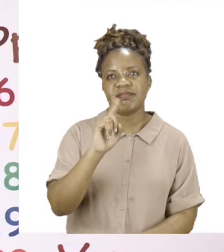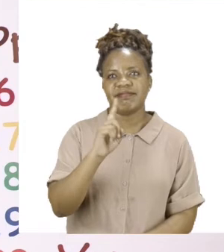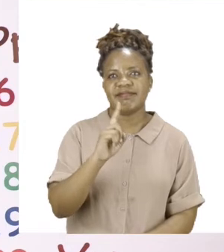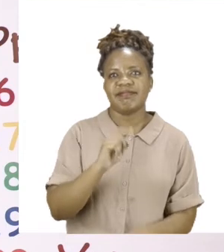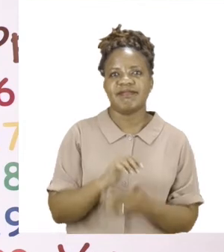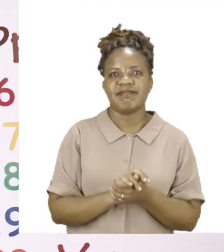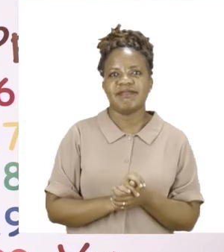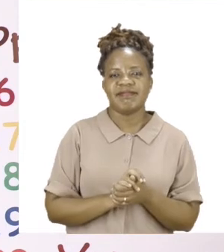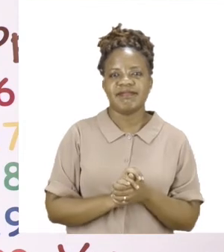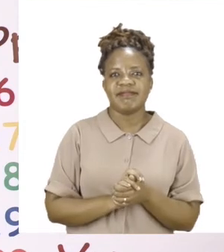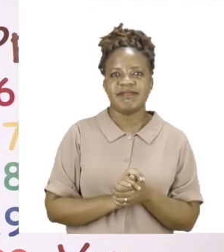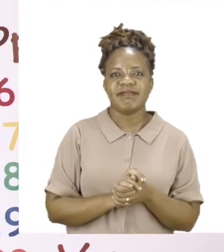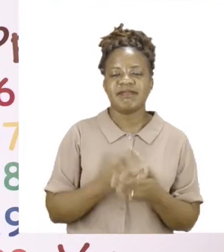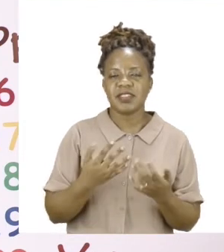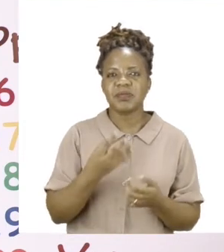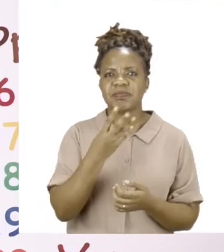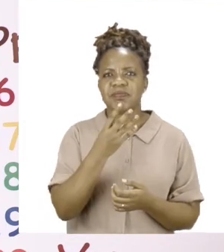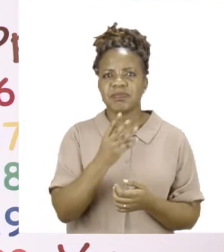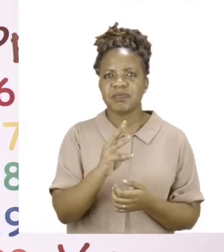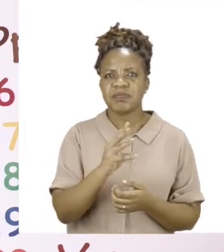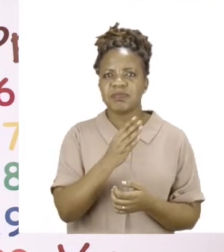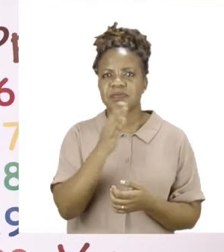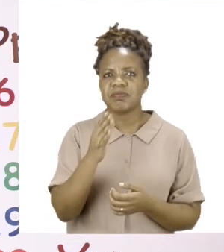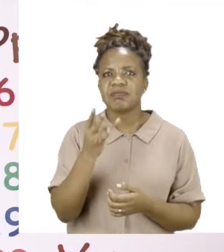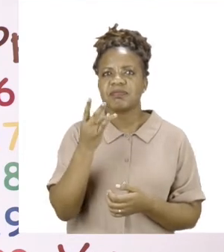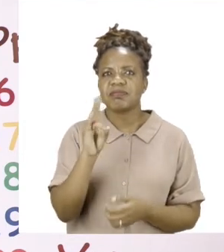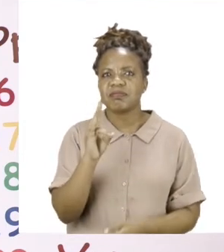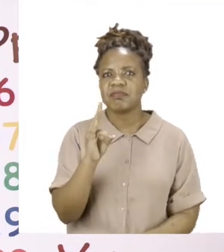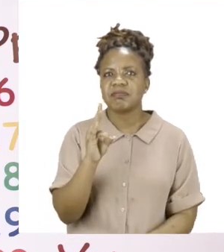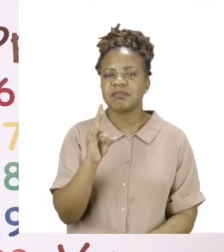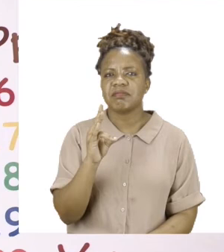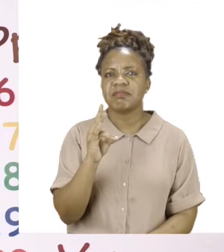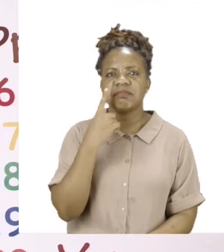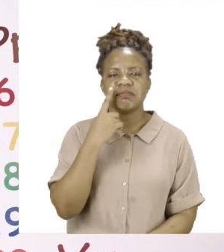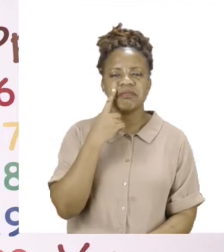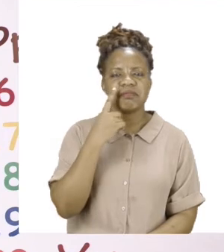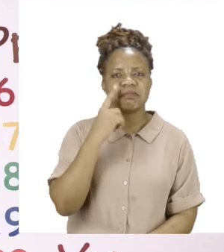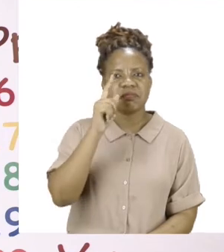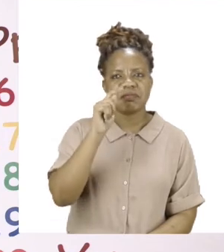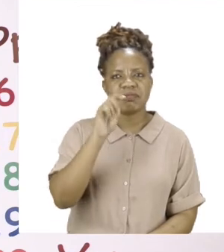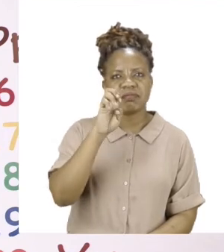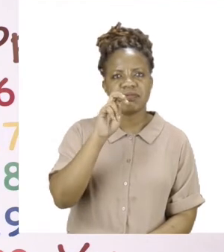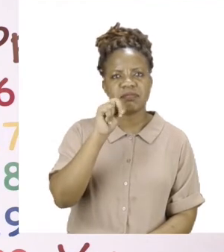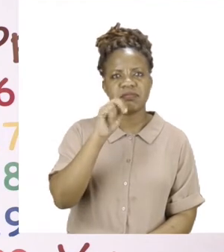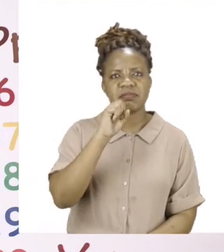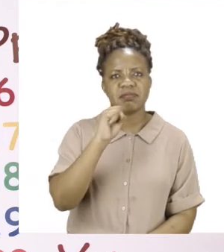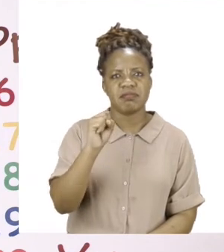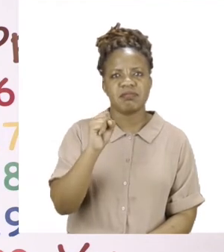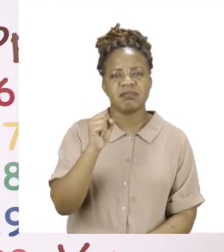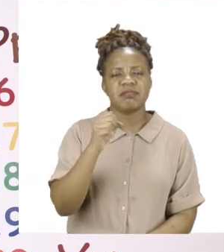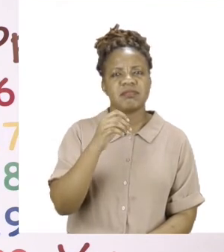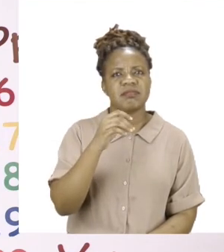Let's keep going. From 6, let's move to 7. Remember, we're trying to look from the least to